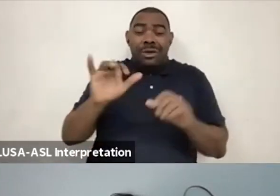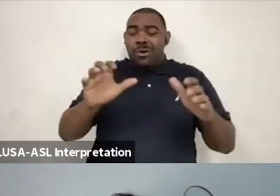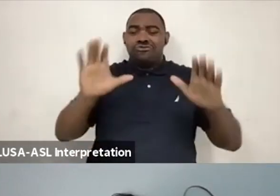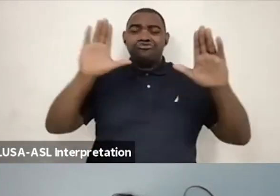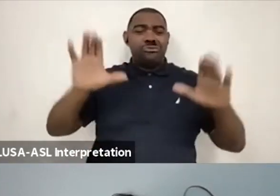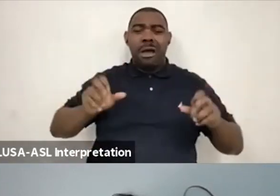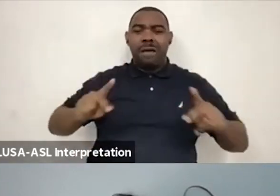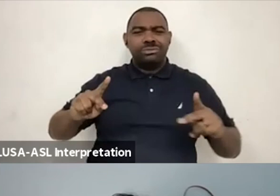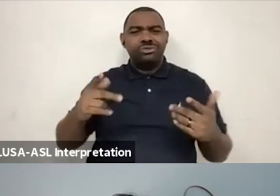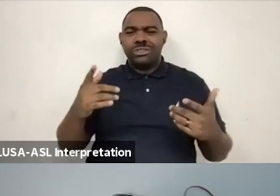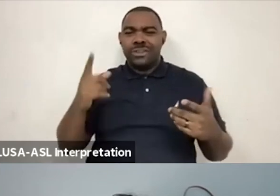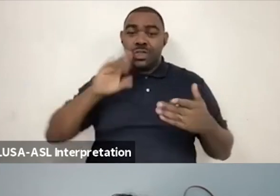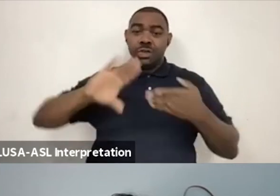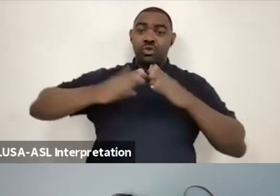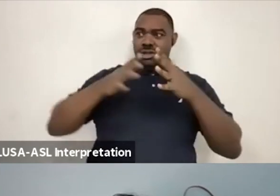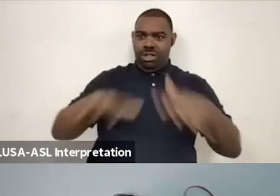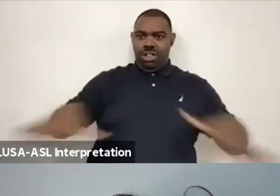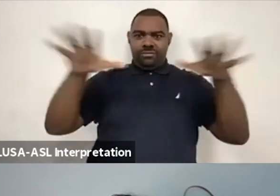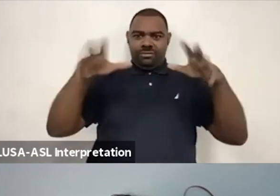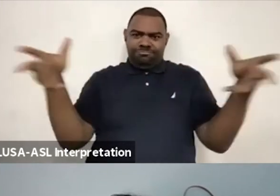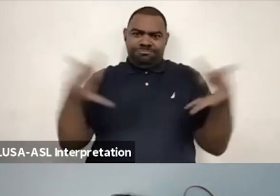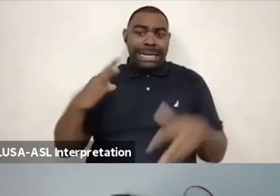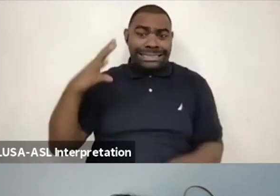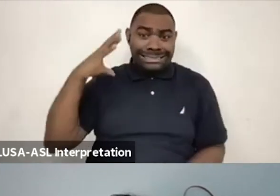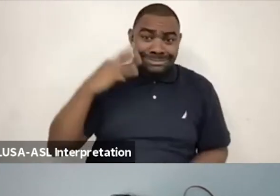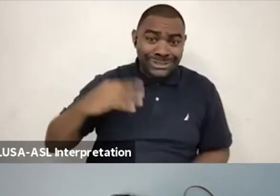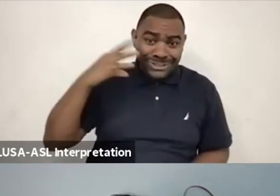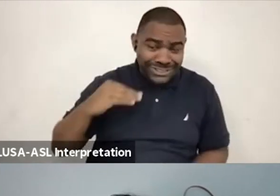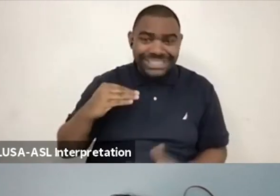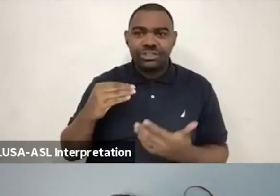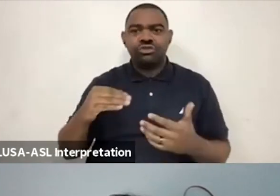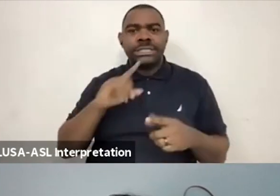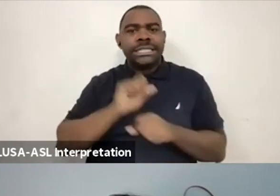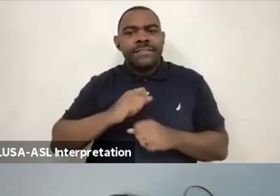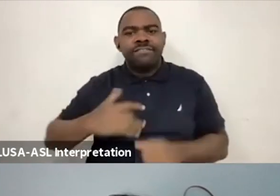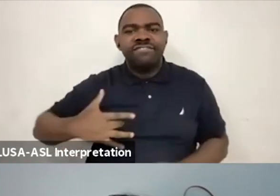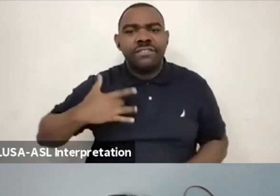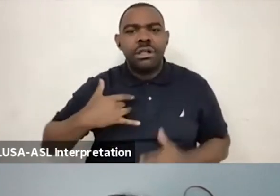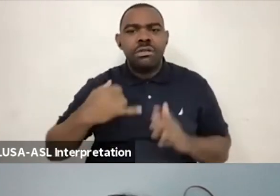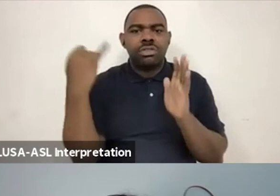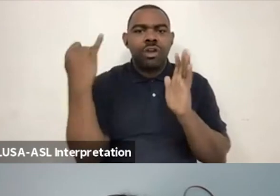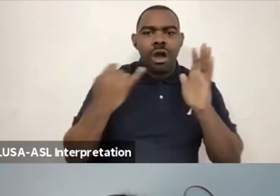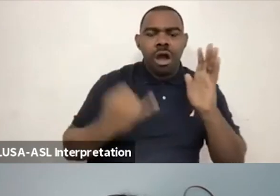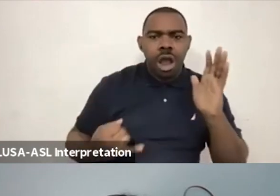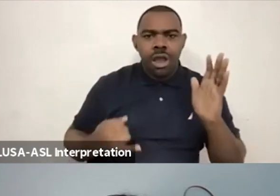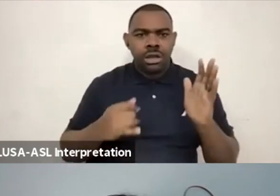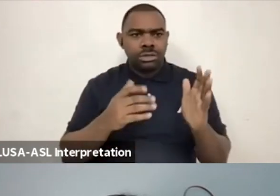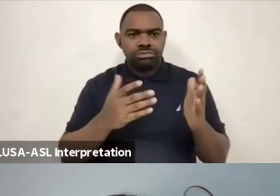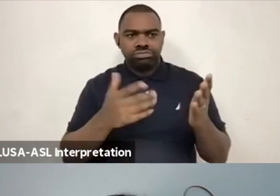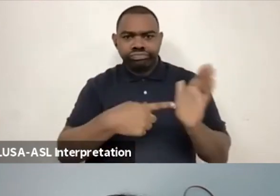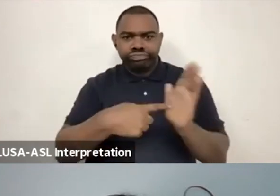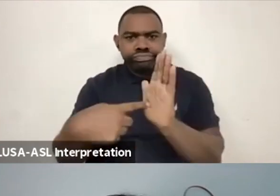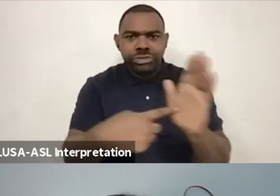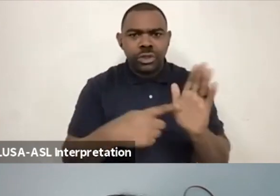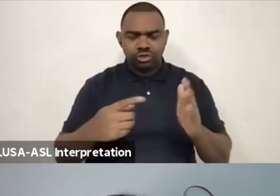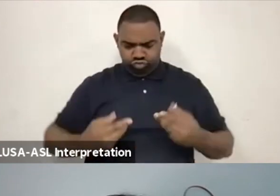the community at large to experience folk, to really kind of feel the artistry and the joy that happened in that